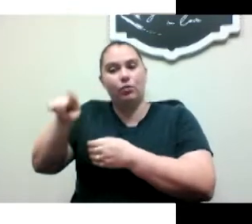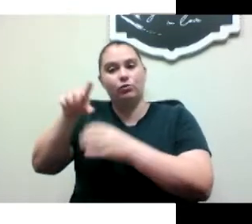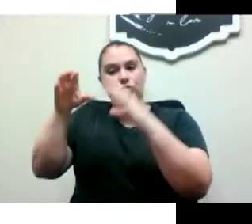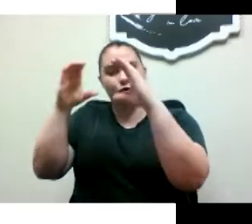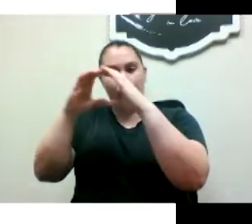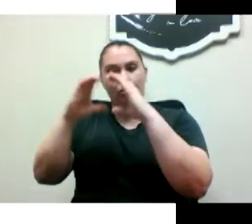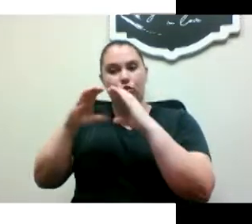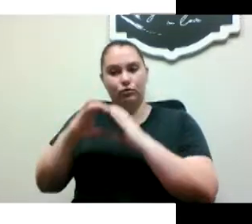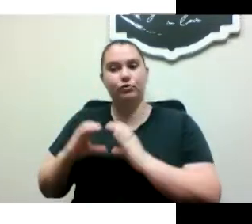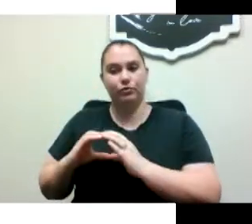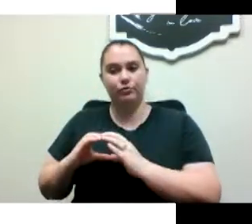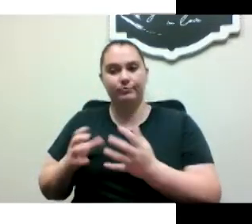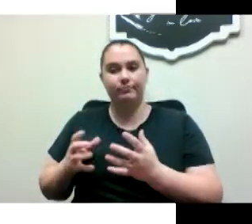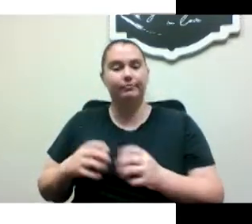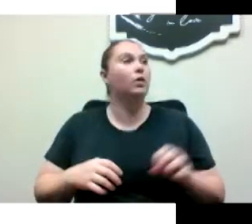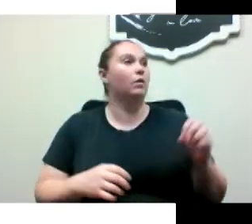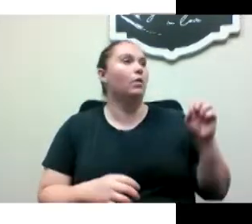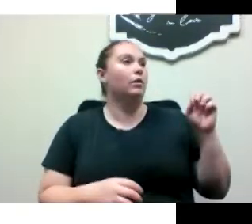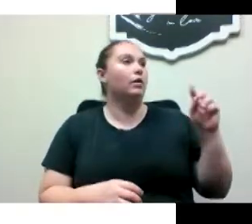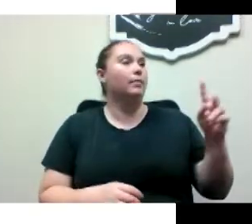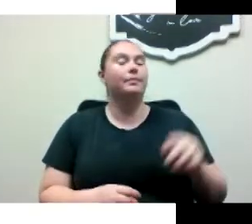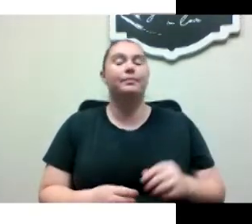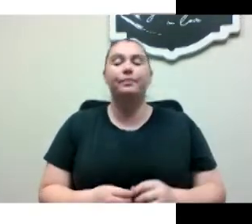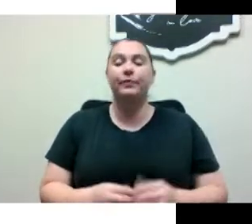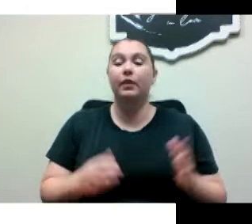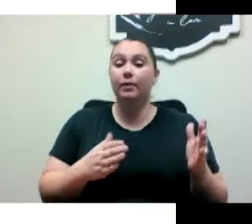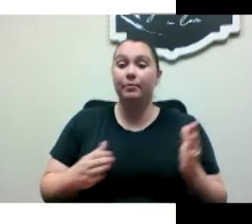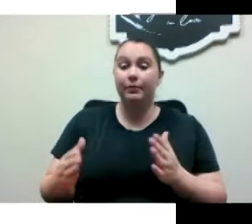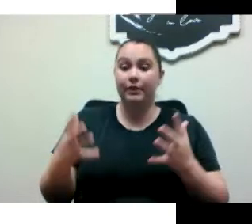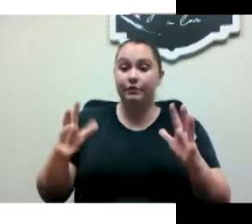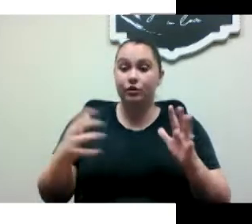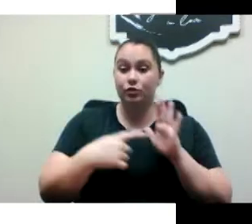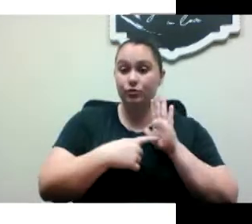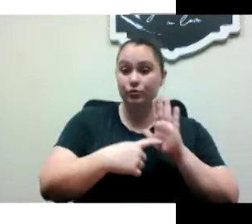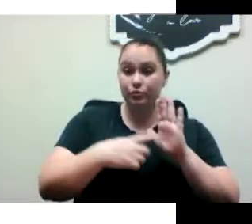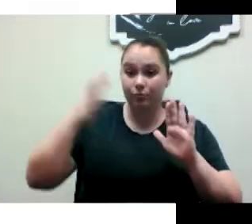Okay. The plan that you looked at earlier